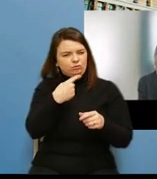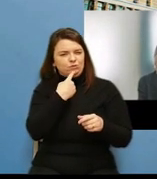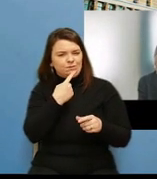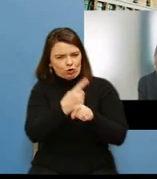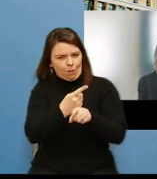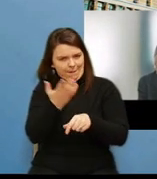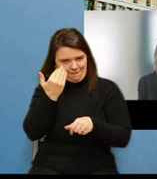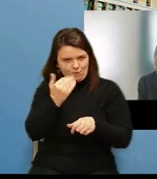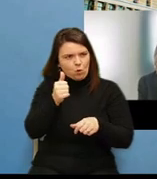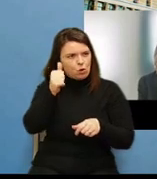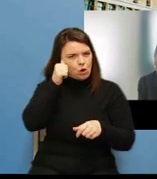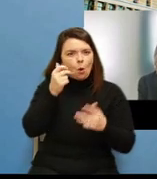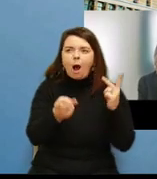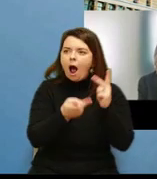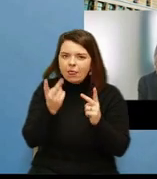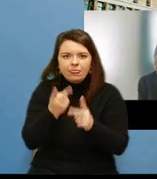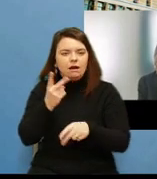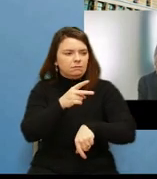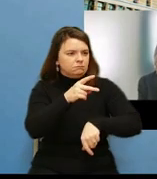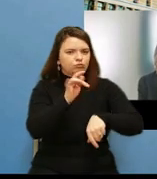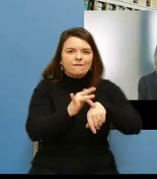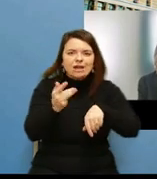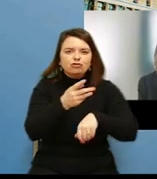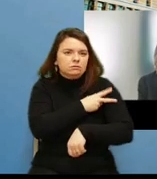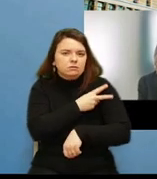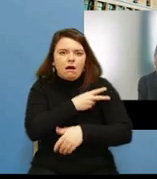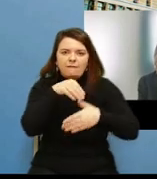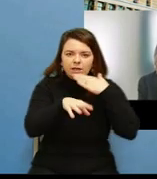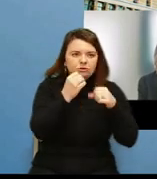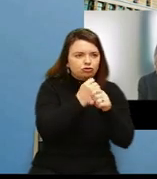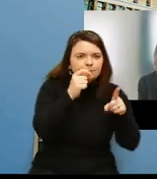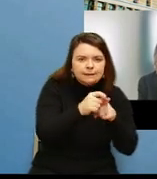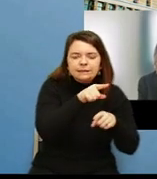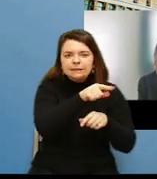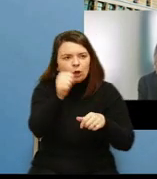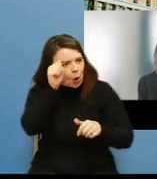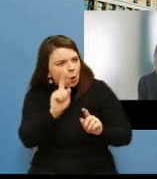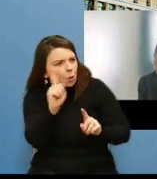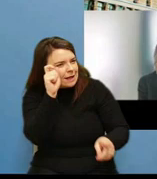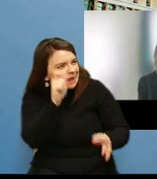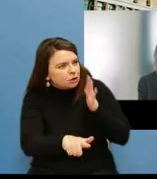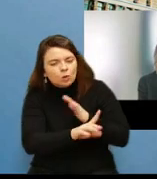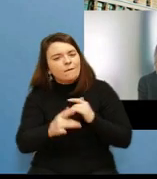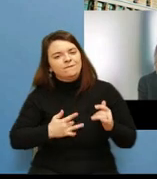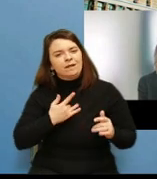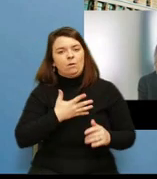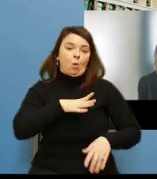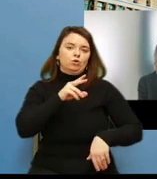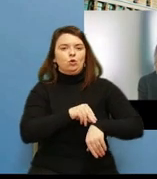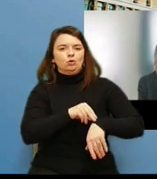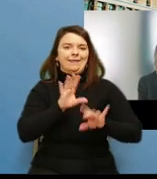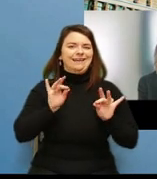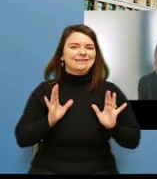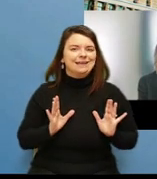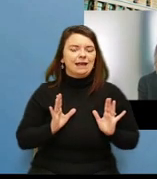not knowing what all these other people do in general practice. And as we get more of the ARRS roles coming